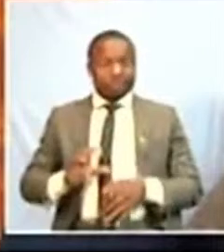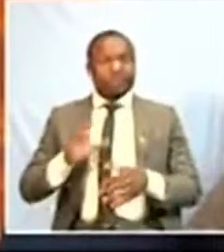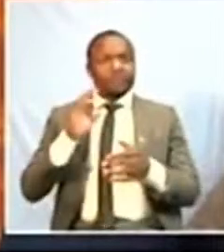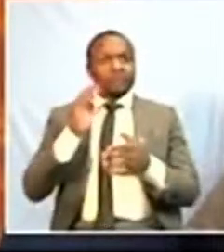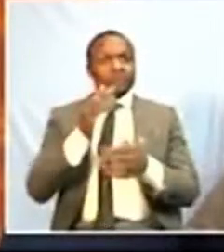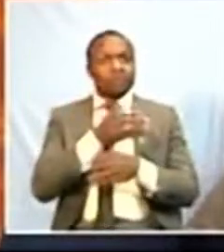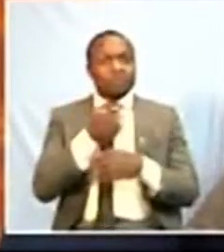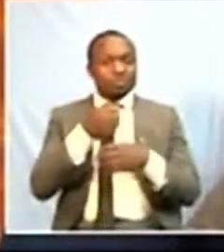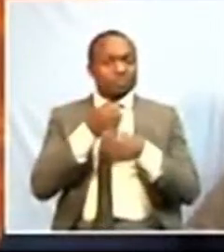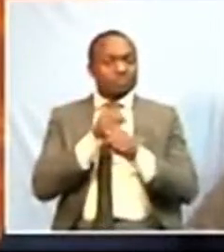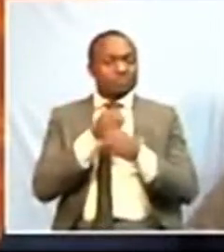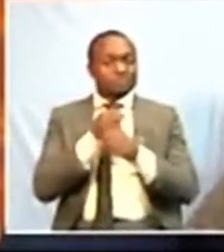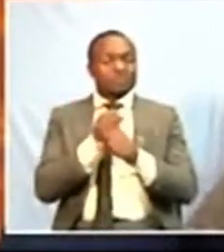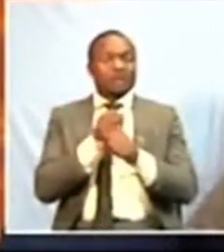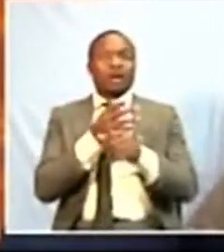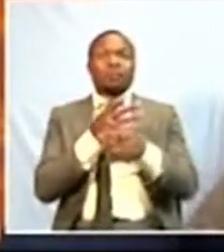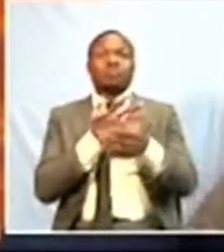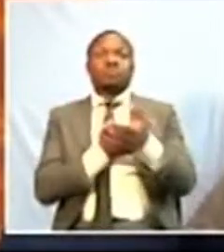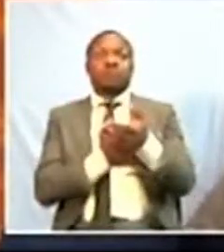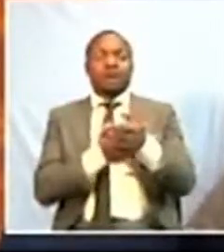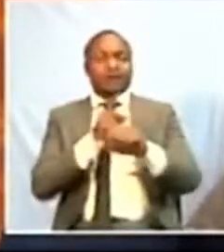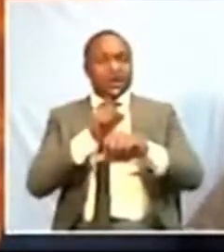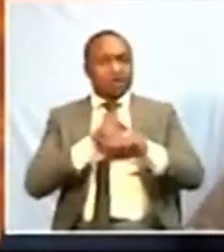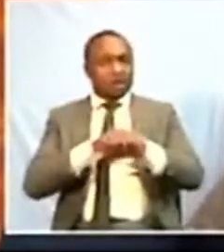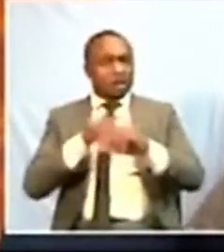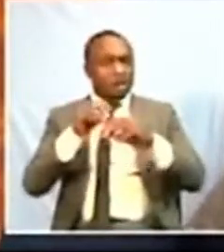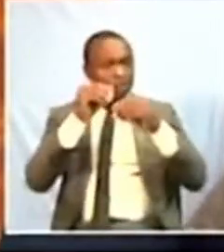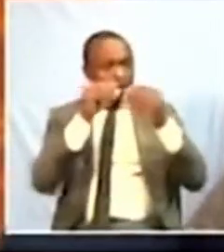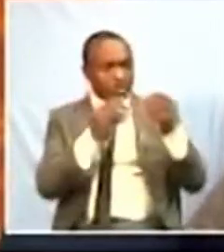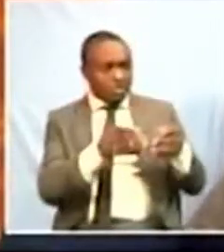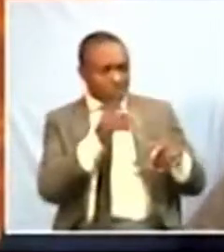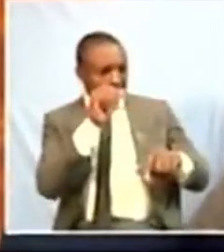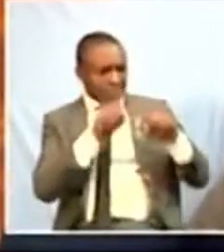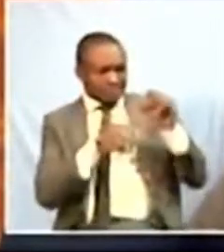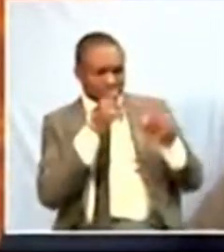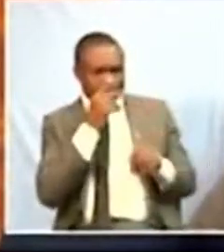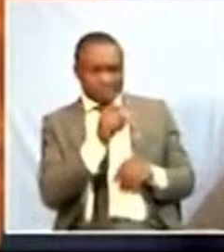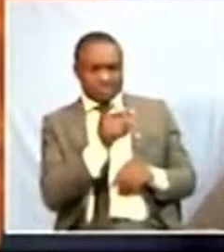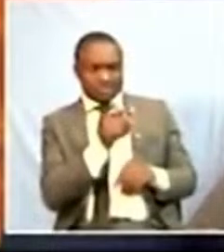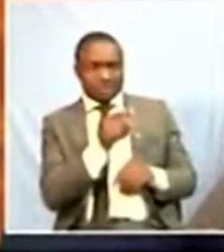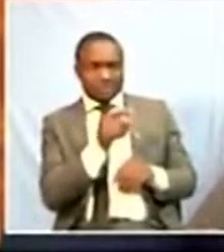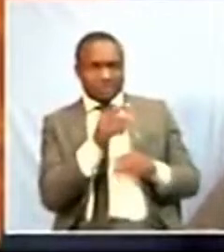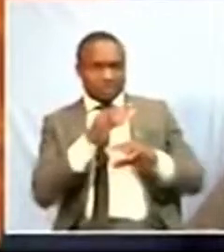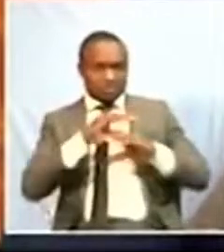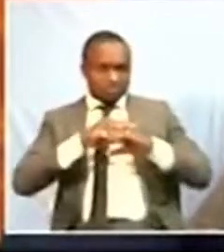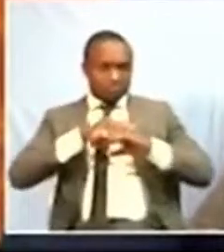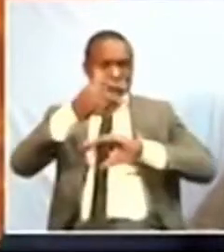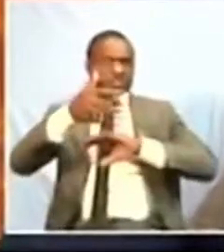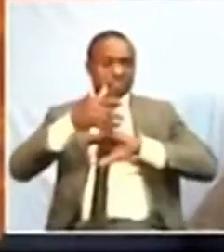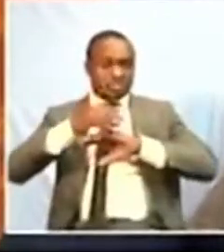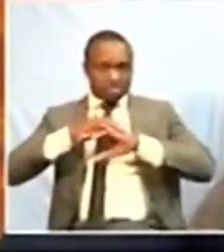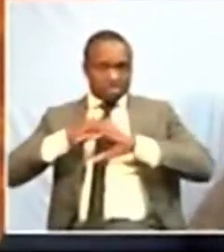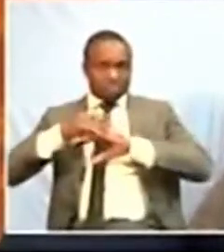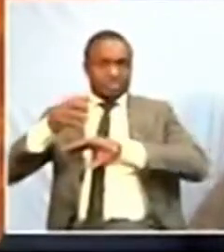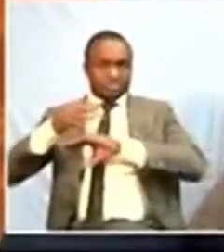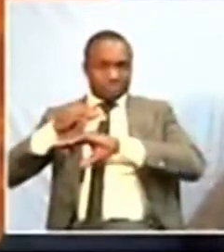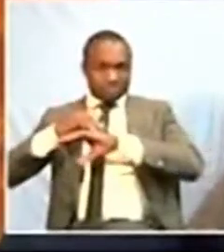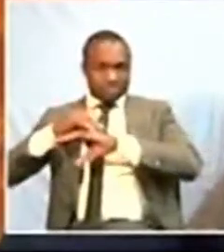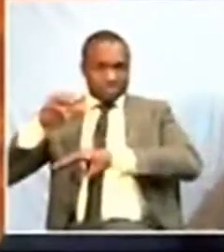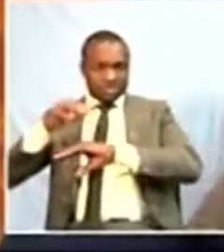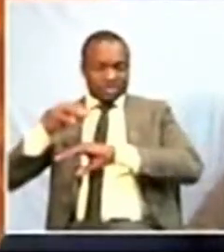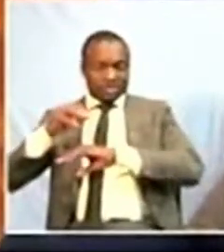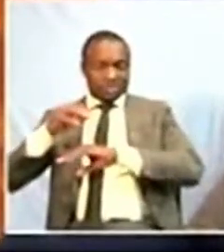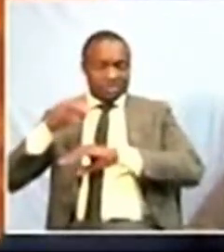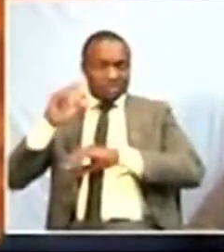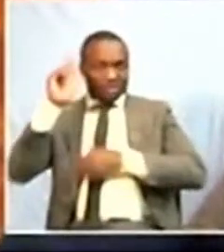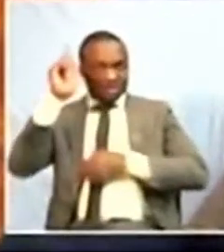wet. And at the time of delivery, you will not even suspect that they will warp months later. So to answer that